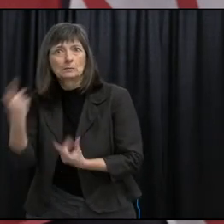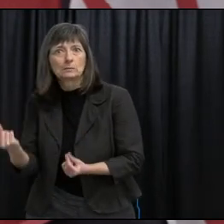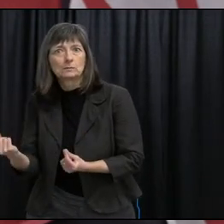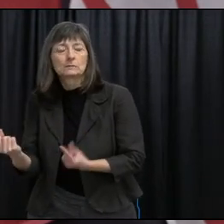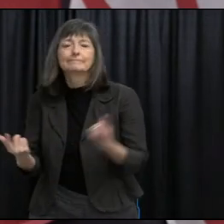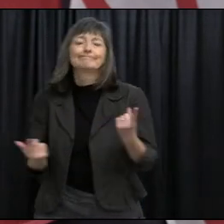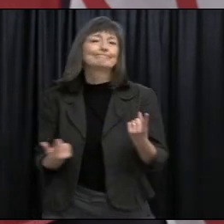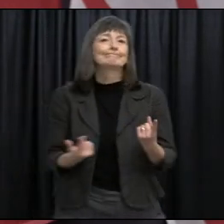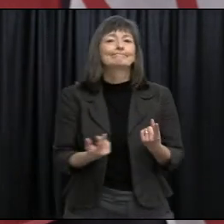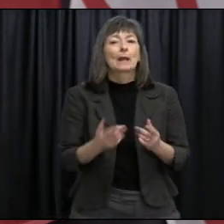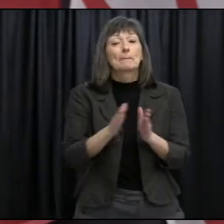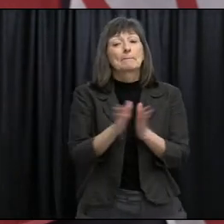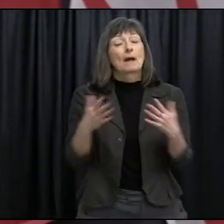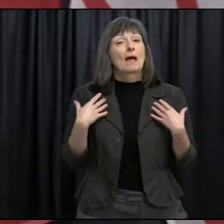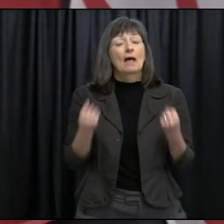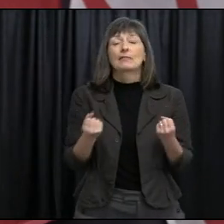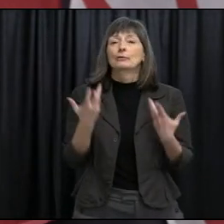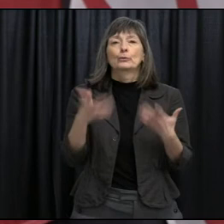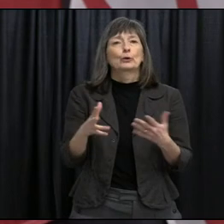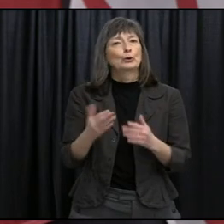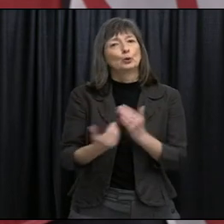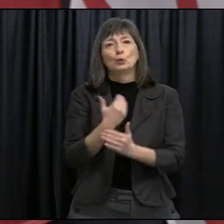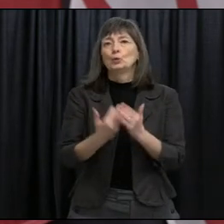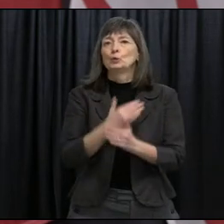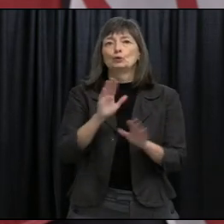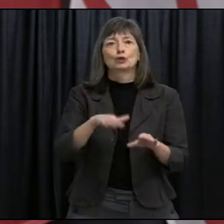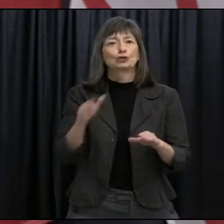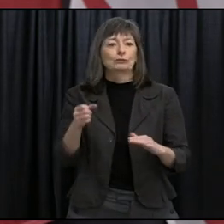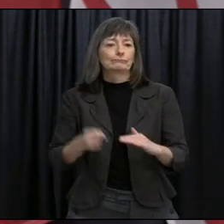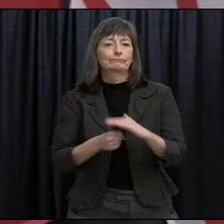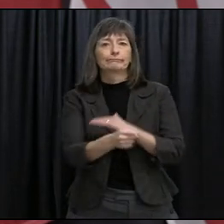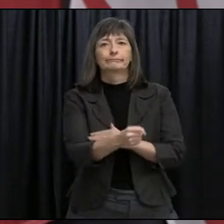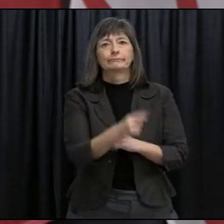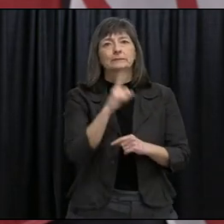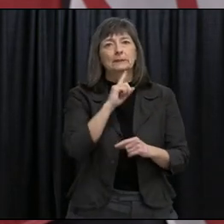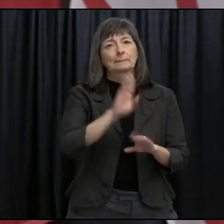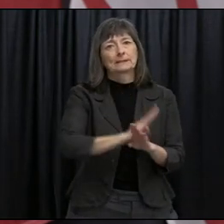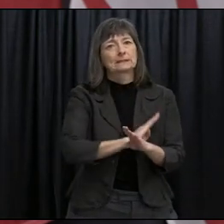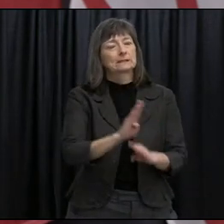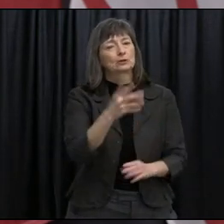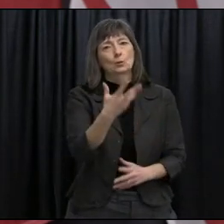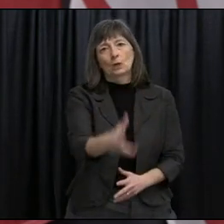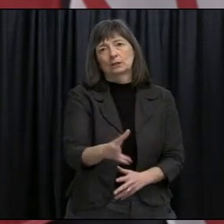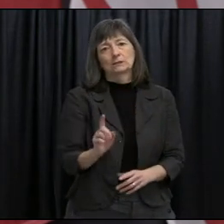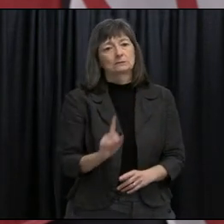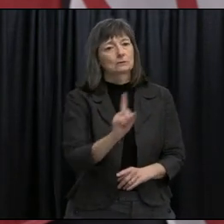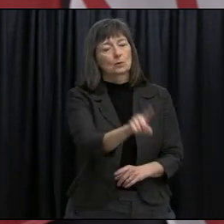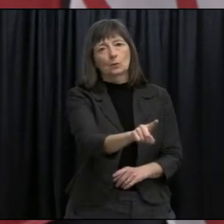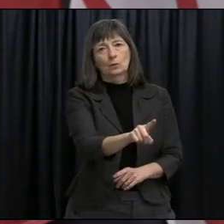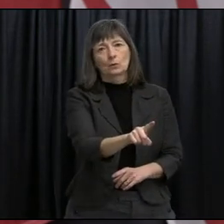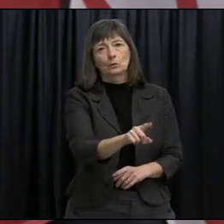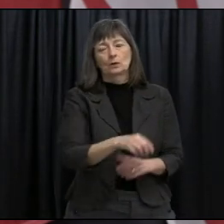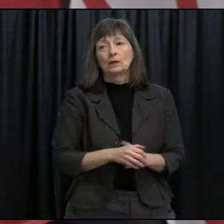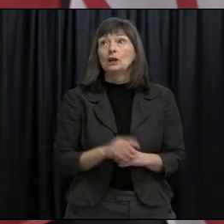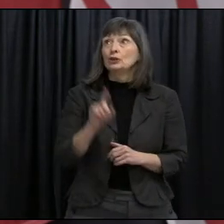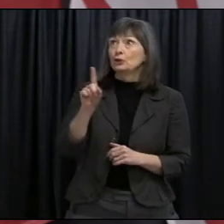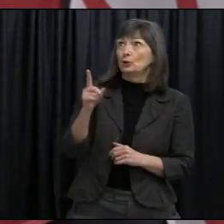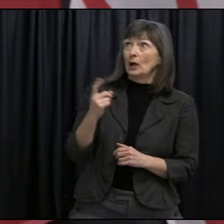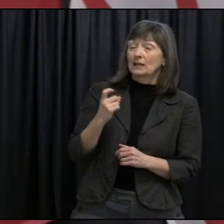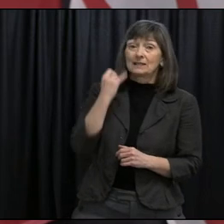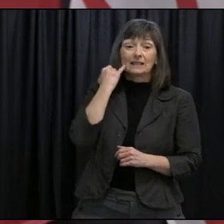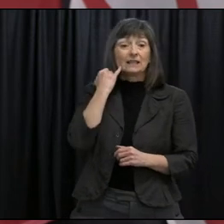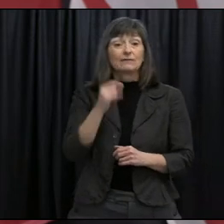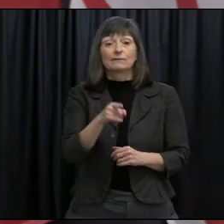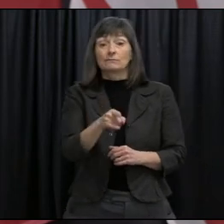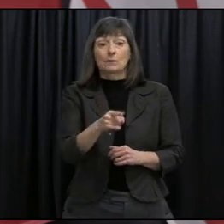early learning and child care operation. The question you posed is, what if there are no children show up? So we